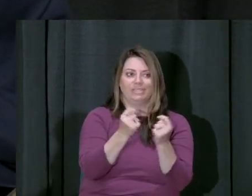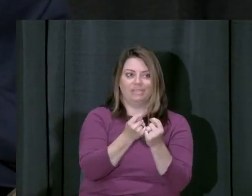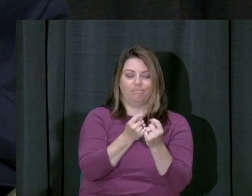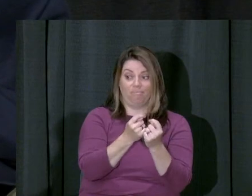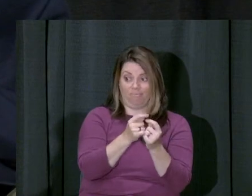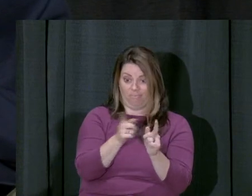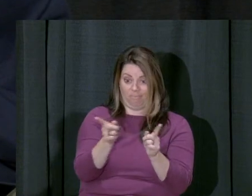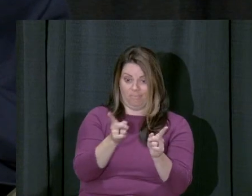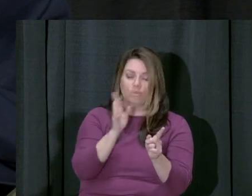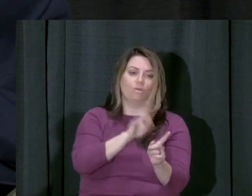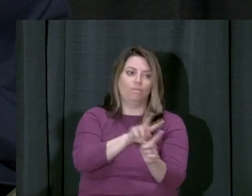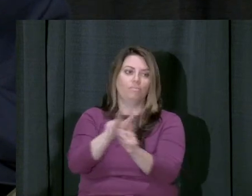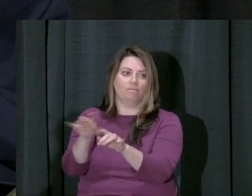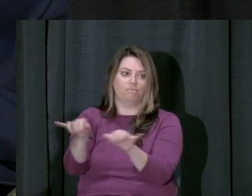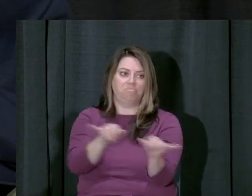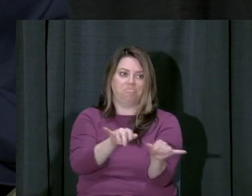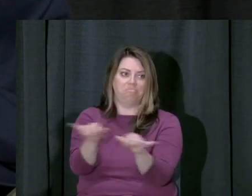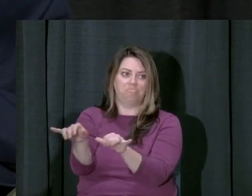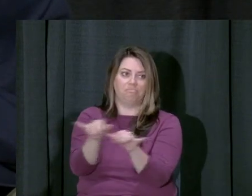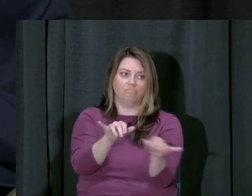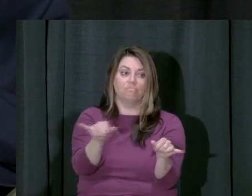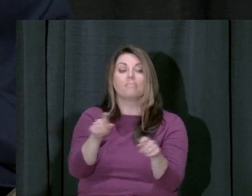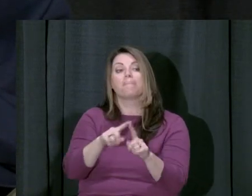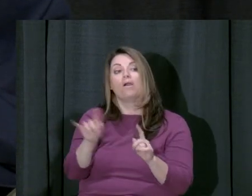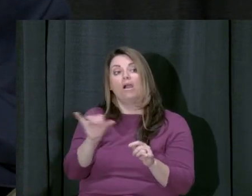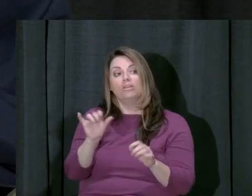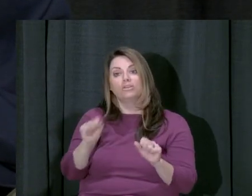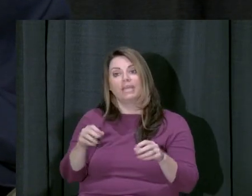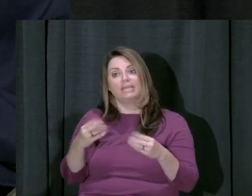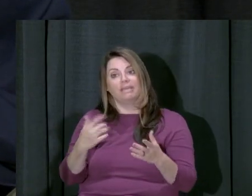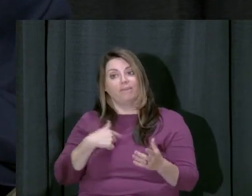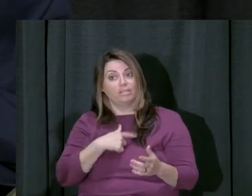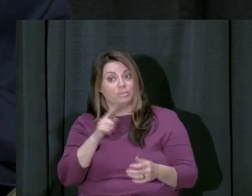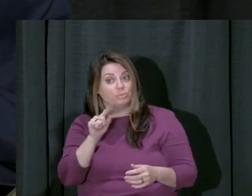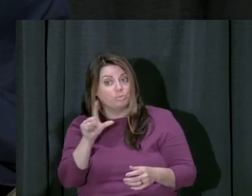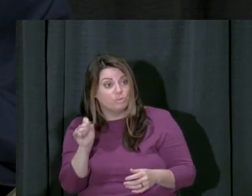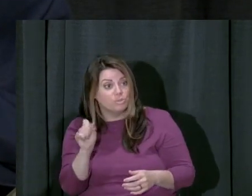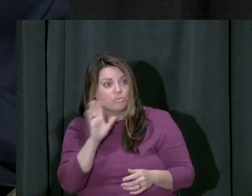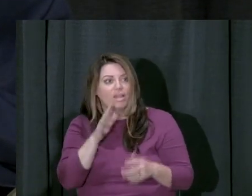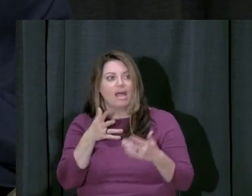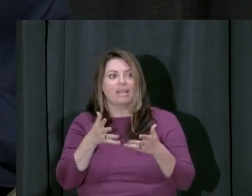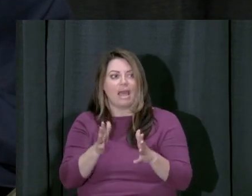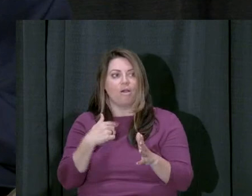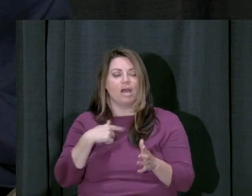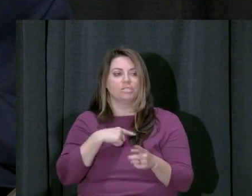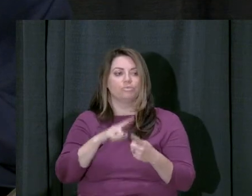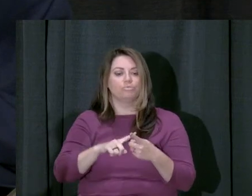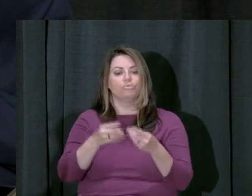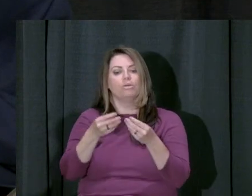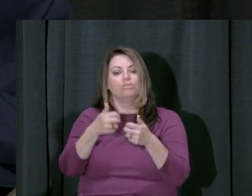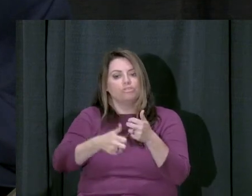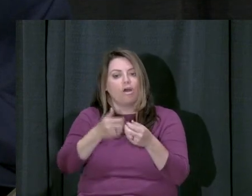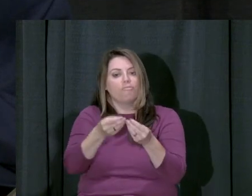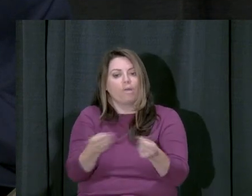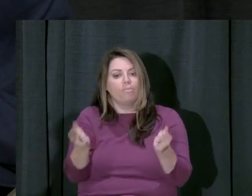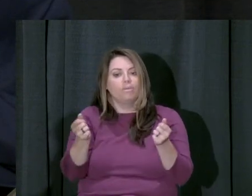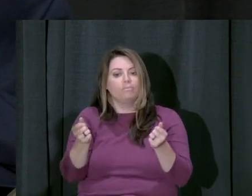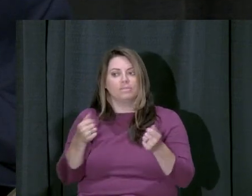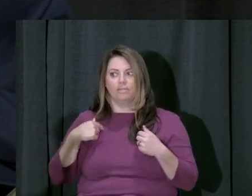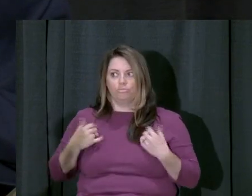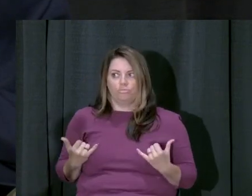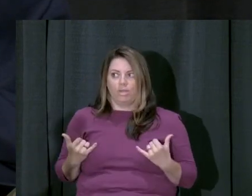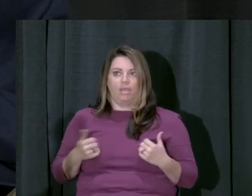applicable. But it may also give us tools that are going to allow us to solve problems that we can't solve